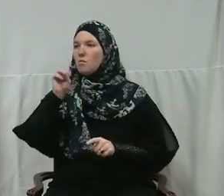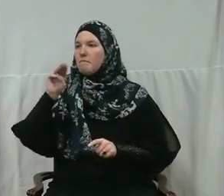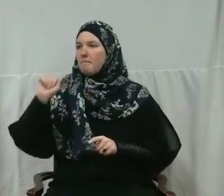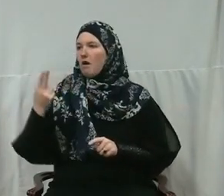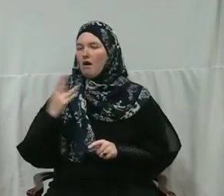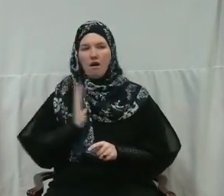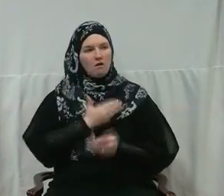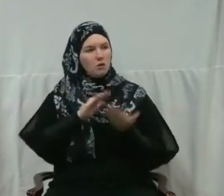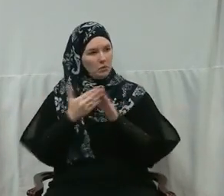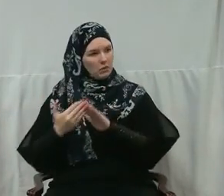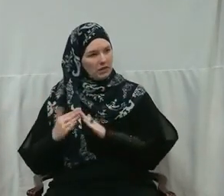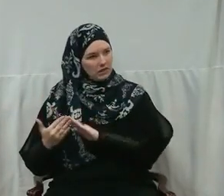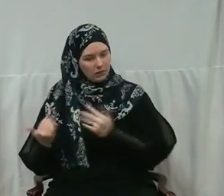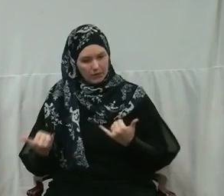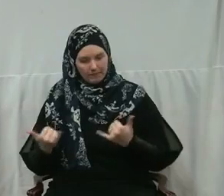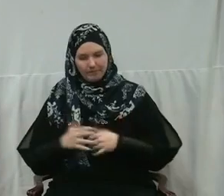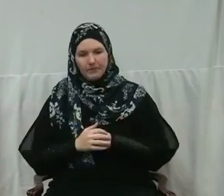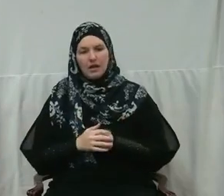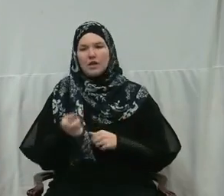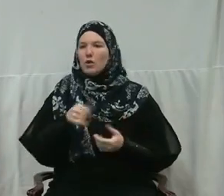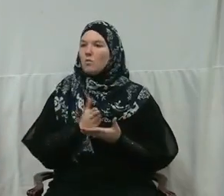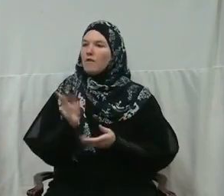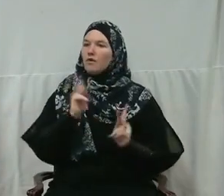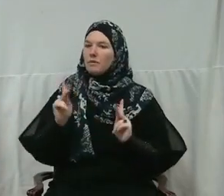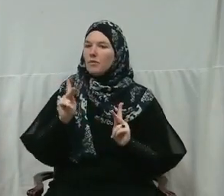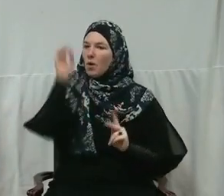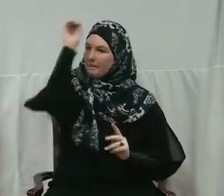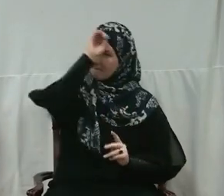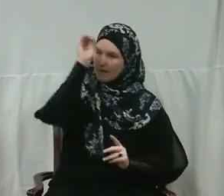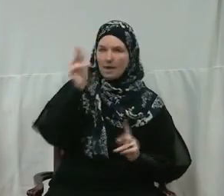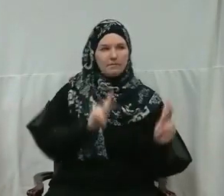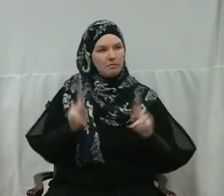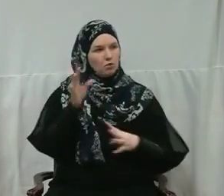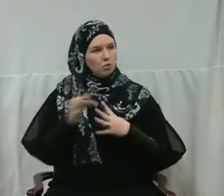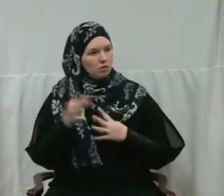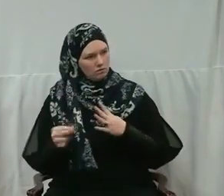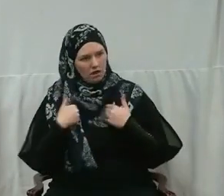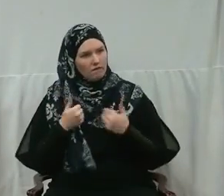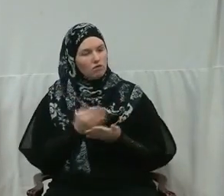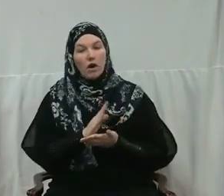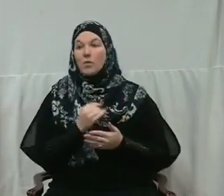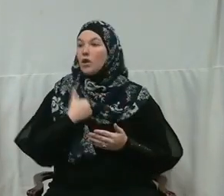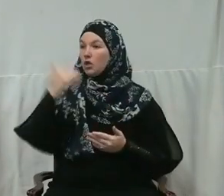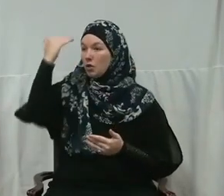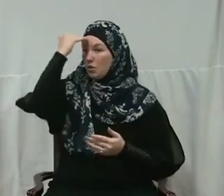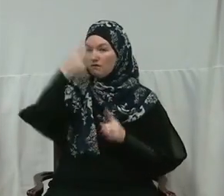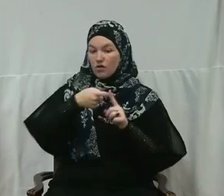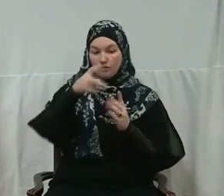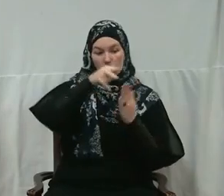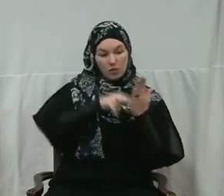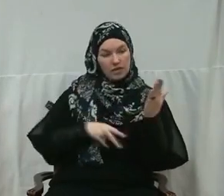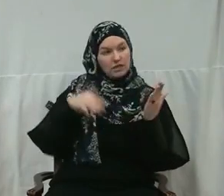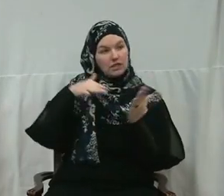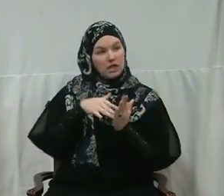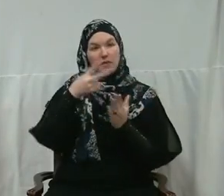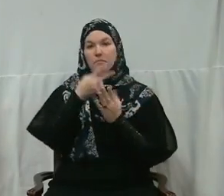And that is the right for the people's opinion and the people's choices. We know from the reading and the study of